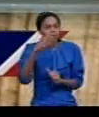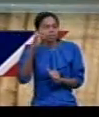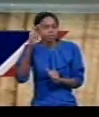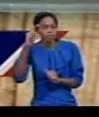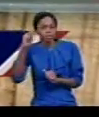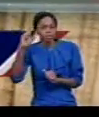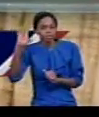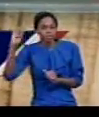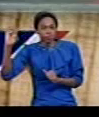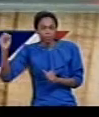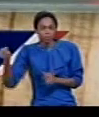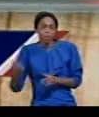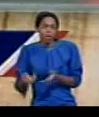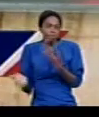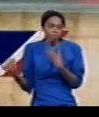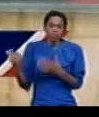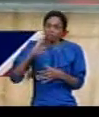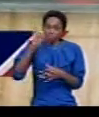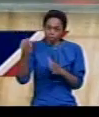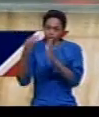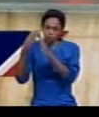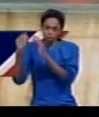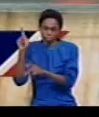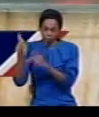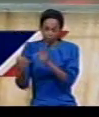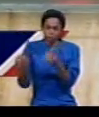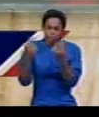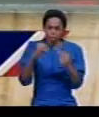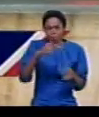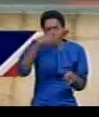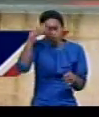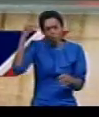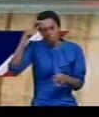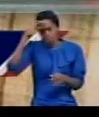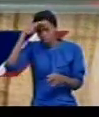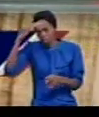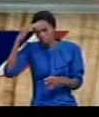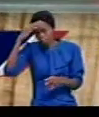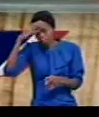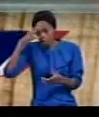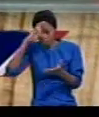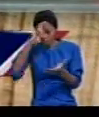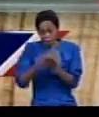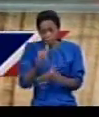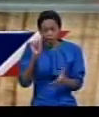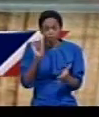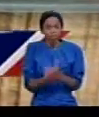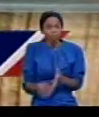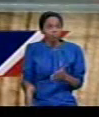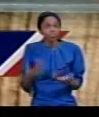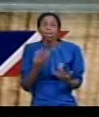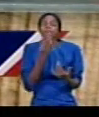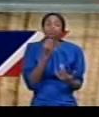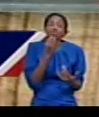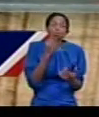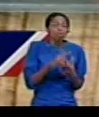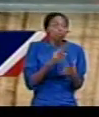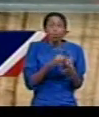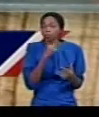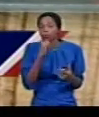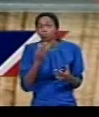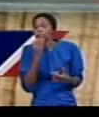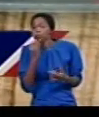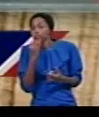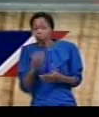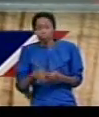Jerusalem came, because he believed and he knew that Jew or Gentile, Peter or any of